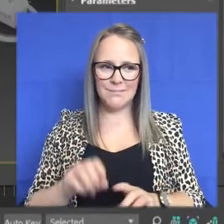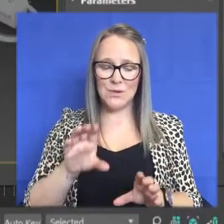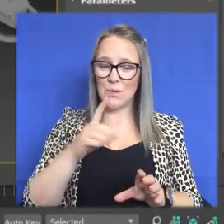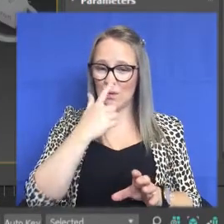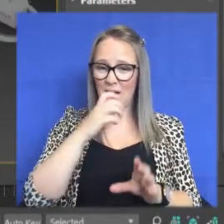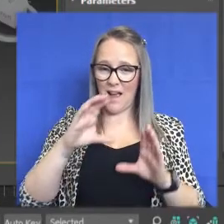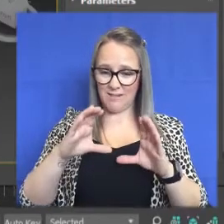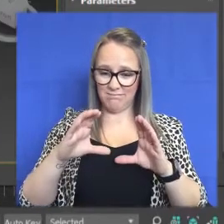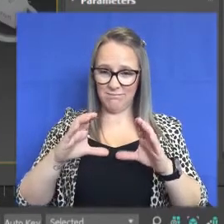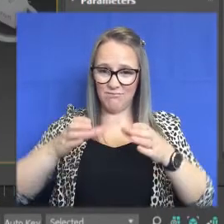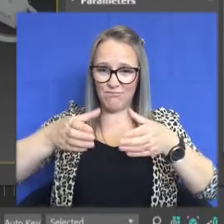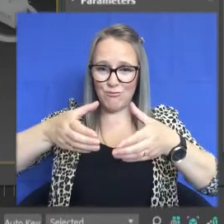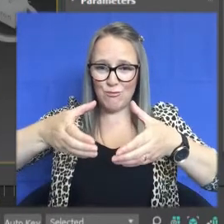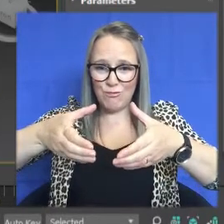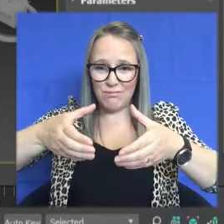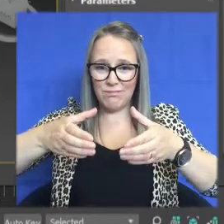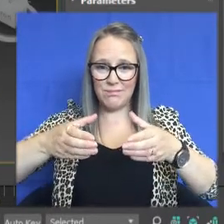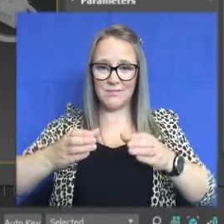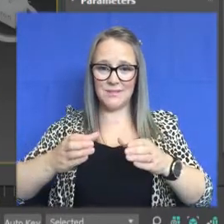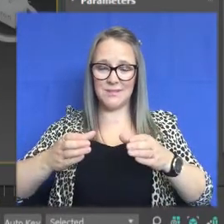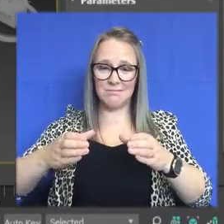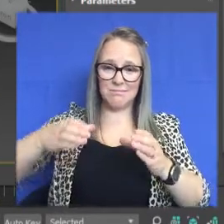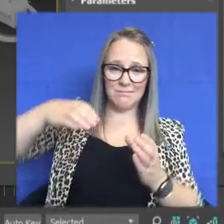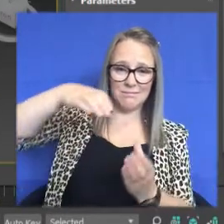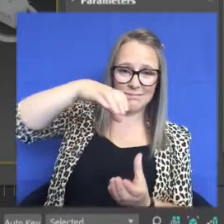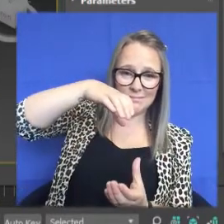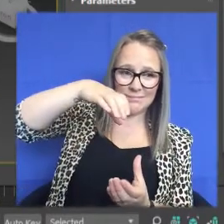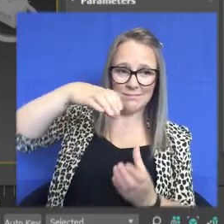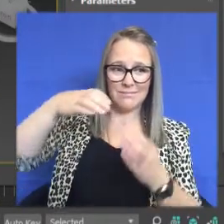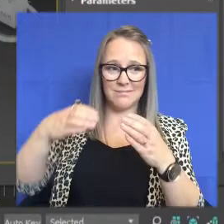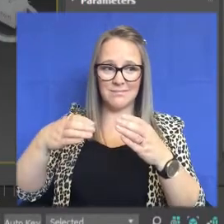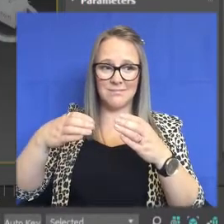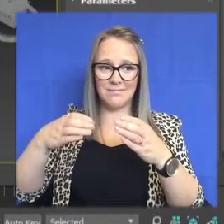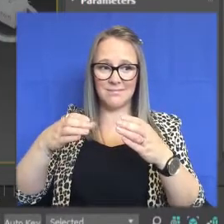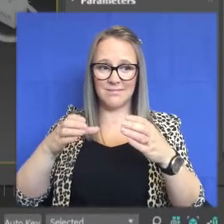You can rotate it in one axis, another,